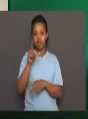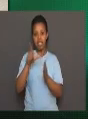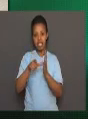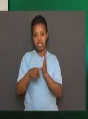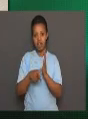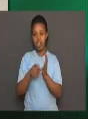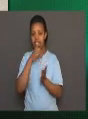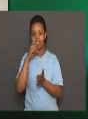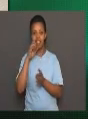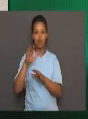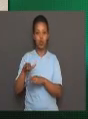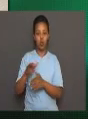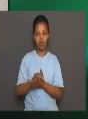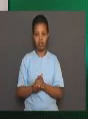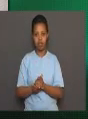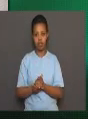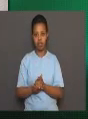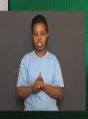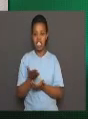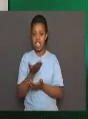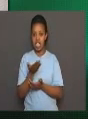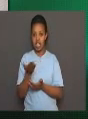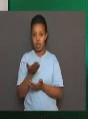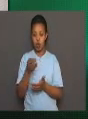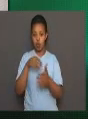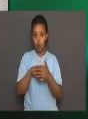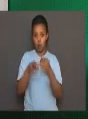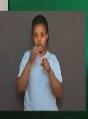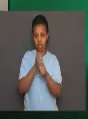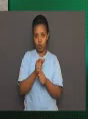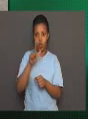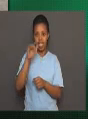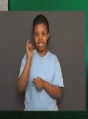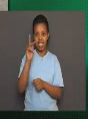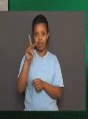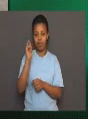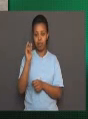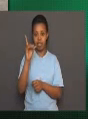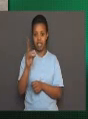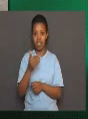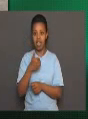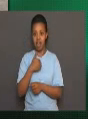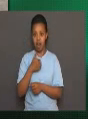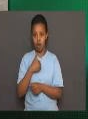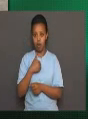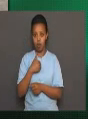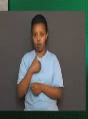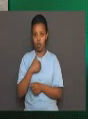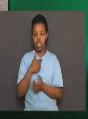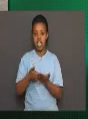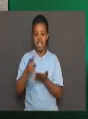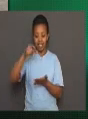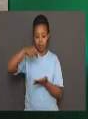minutes. If the substance contains lipids, the area where it